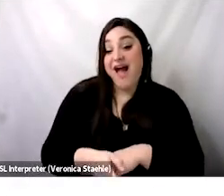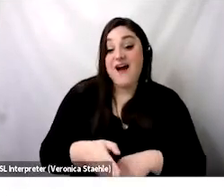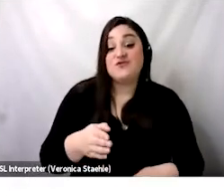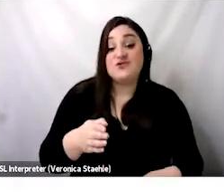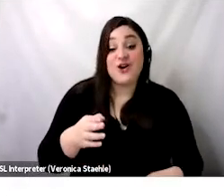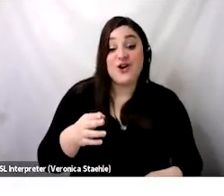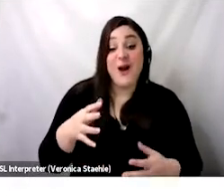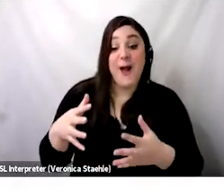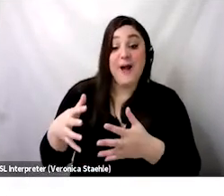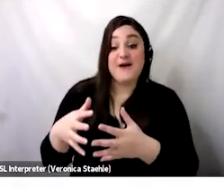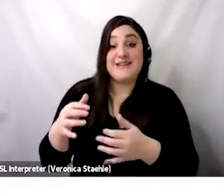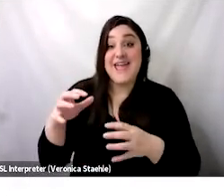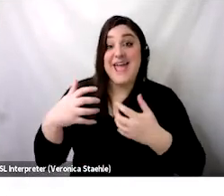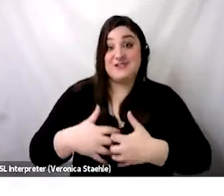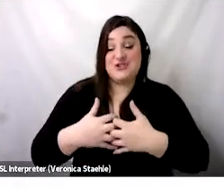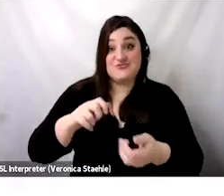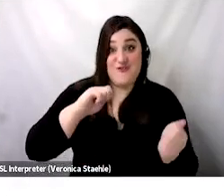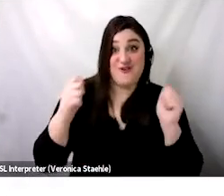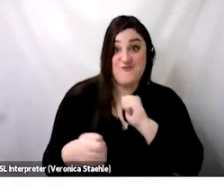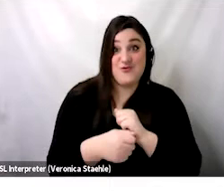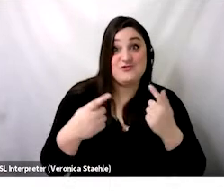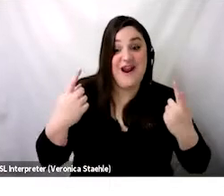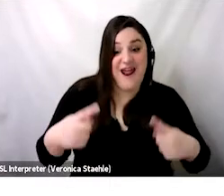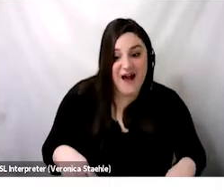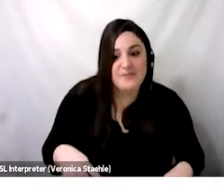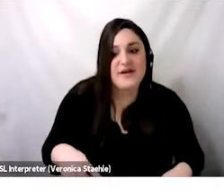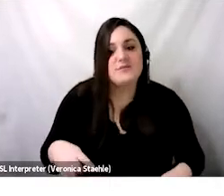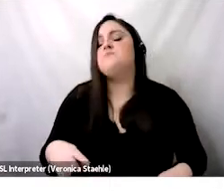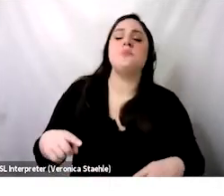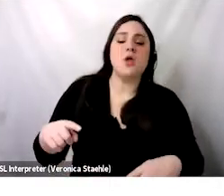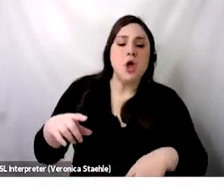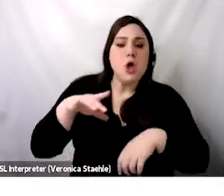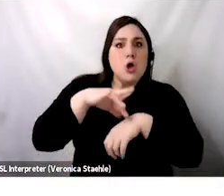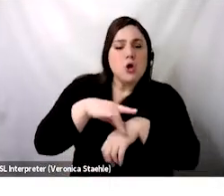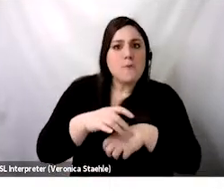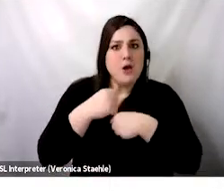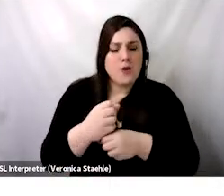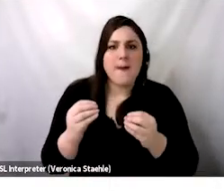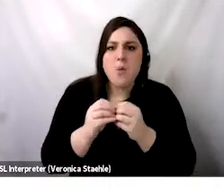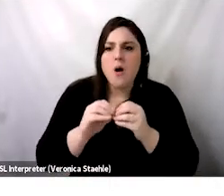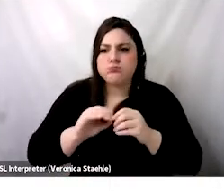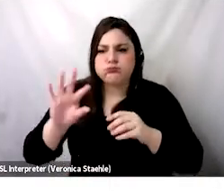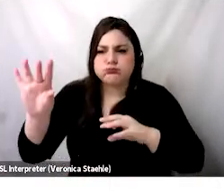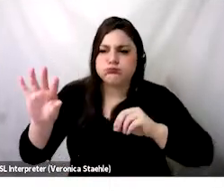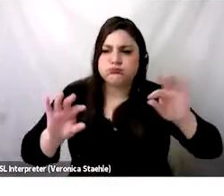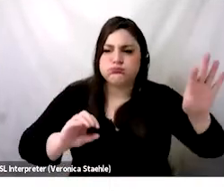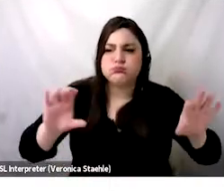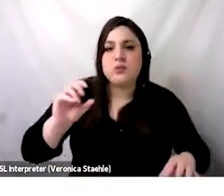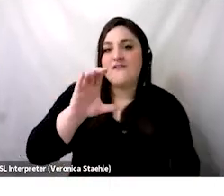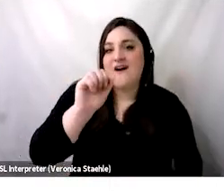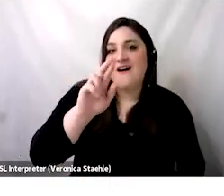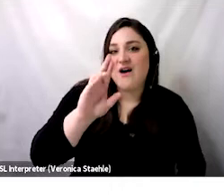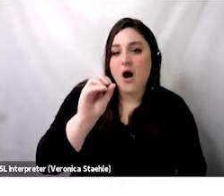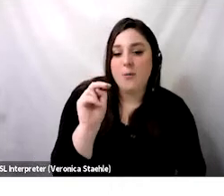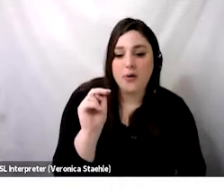much carbon in the air because of cars, car emission, and factories. However, the